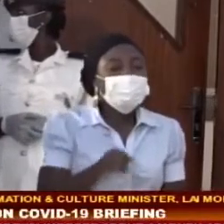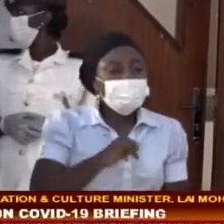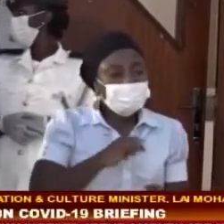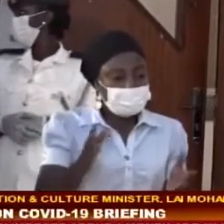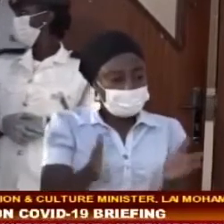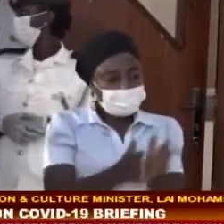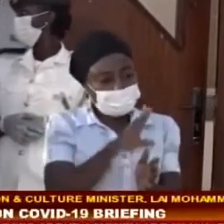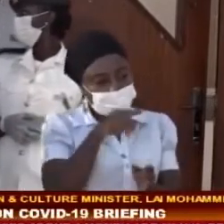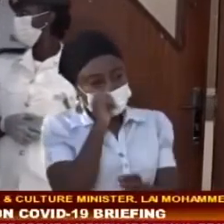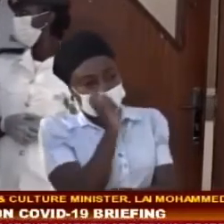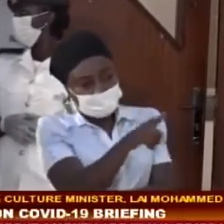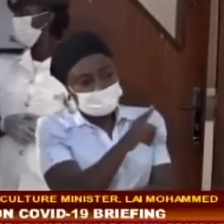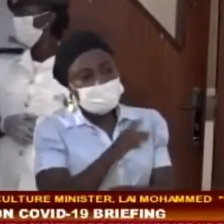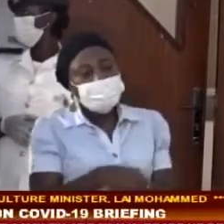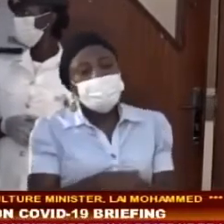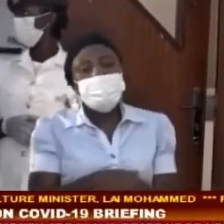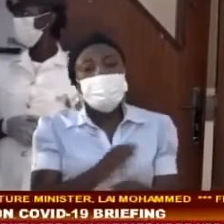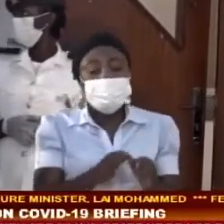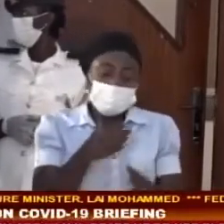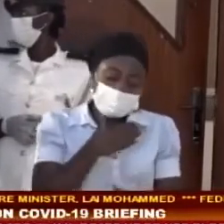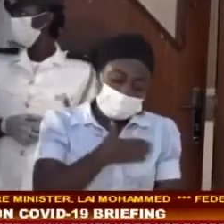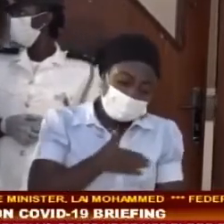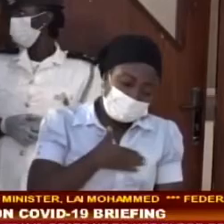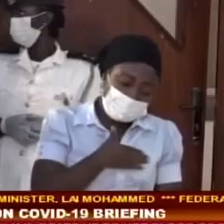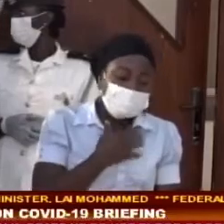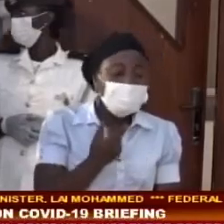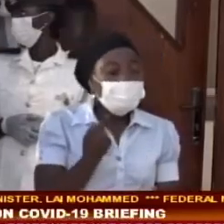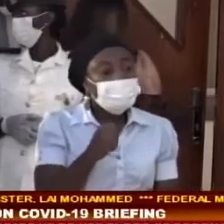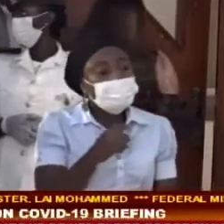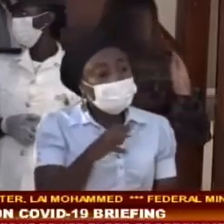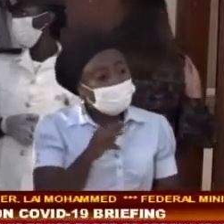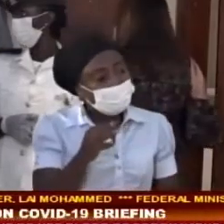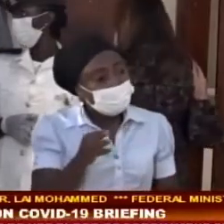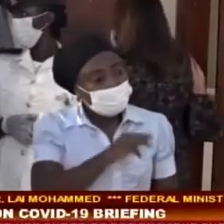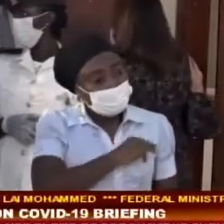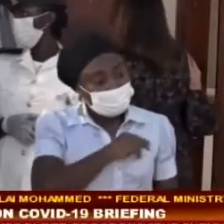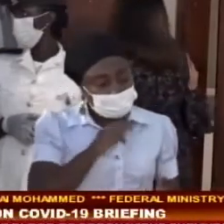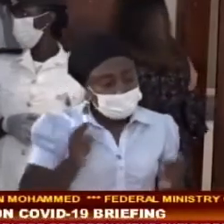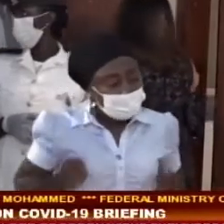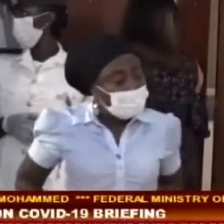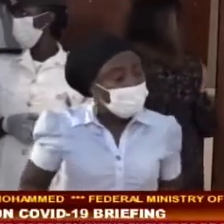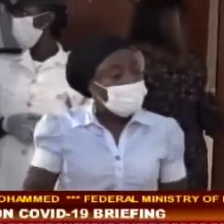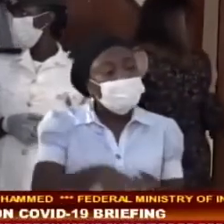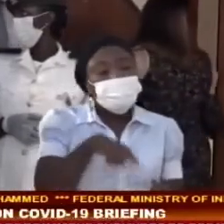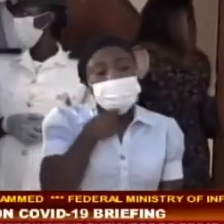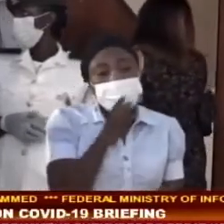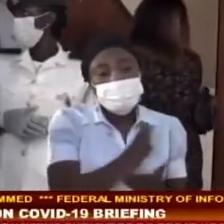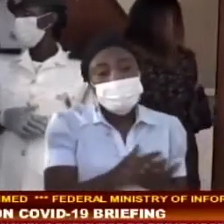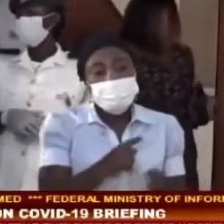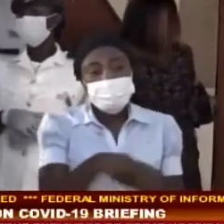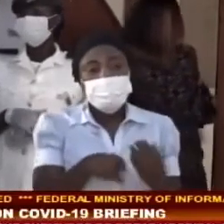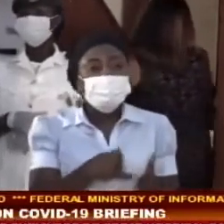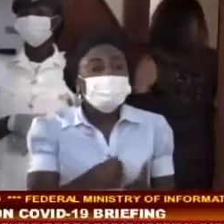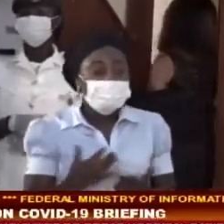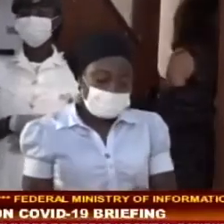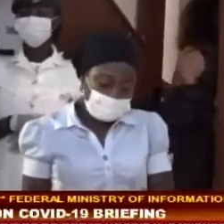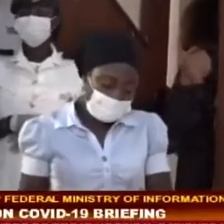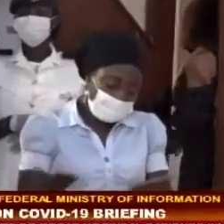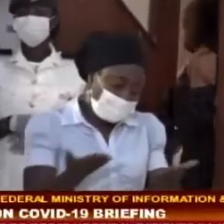that, if it pleases the Minister of Health to comment on it. I'm taking us back to